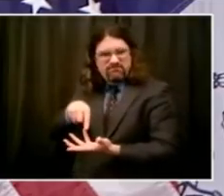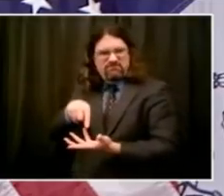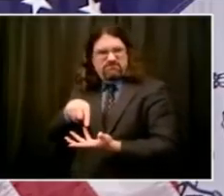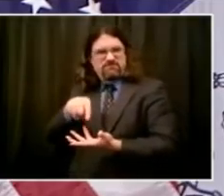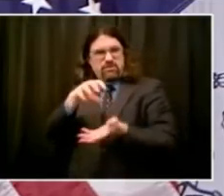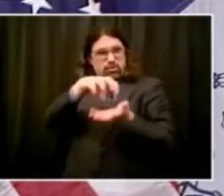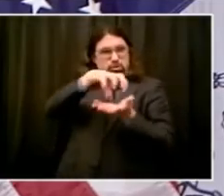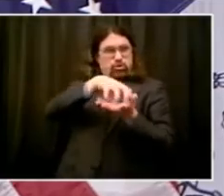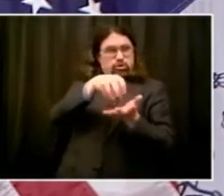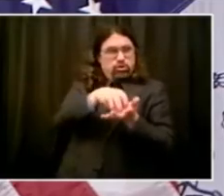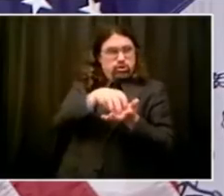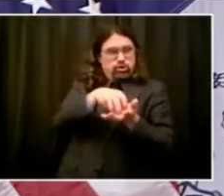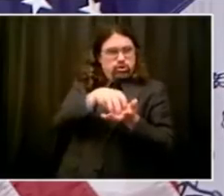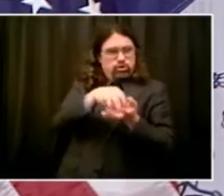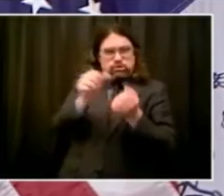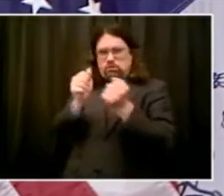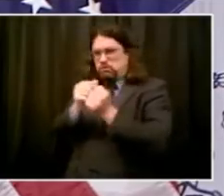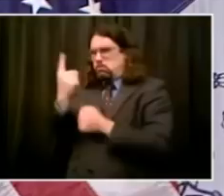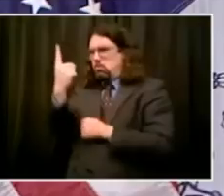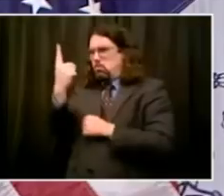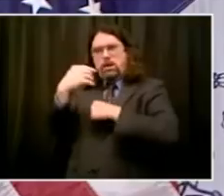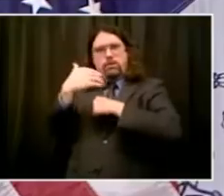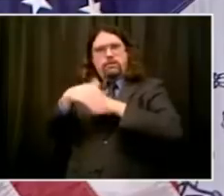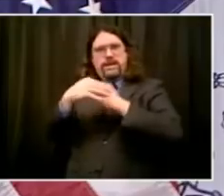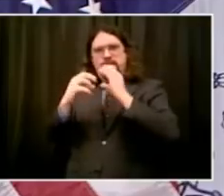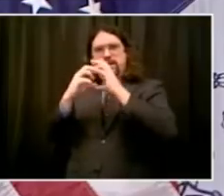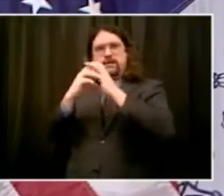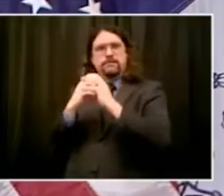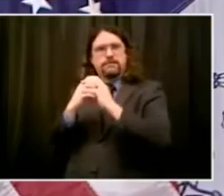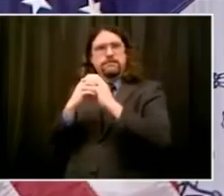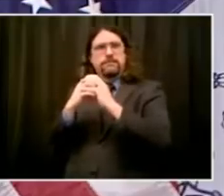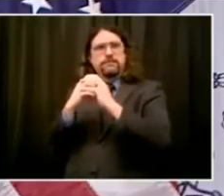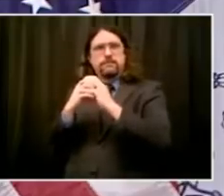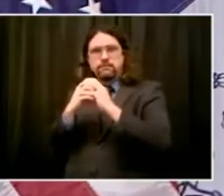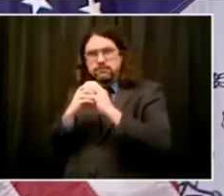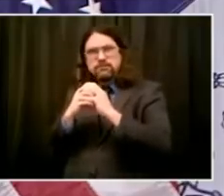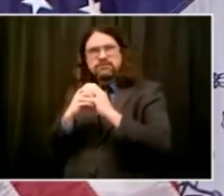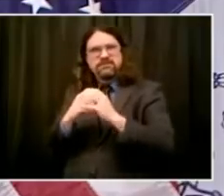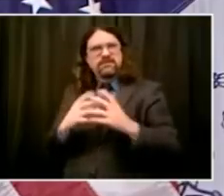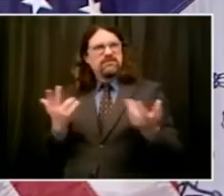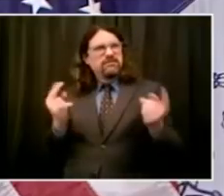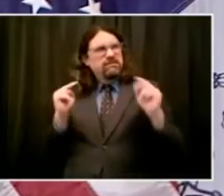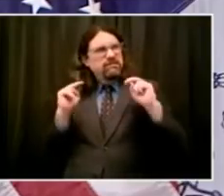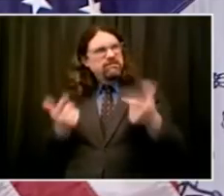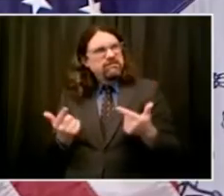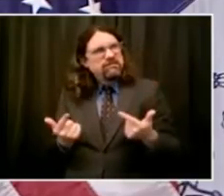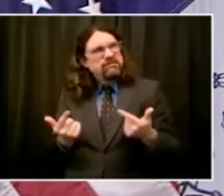very appreciative, they're wondering if there's any way to fix that. Yeah, no, there absolutely is.